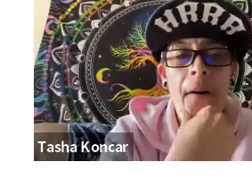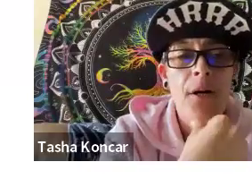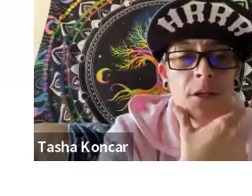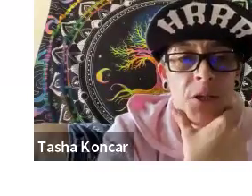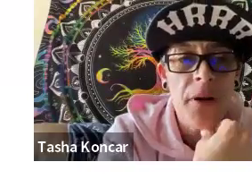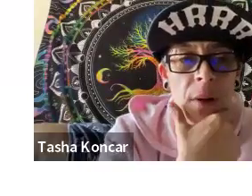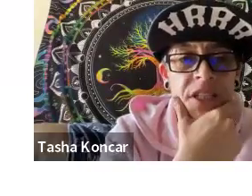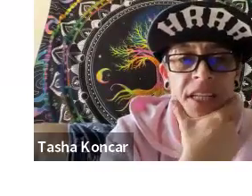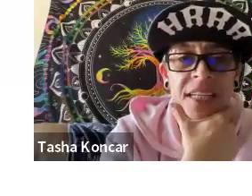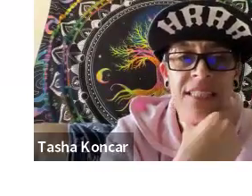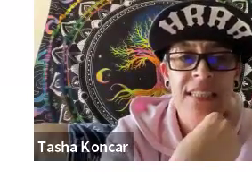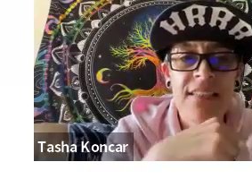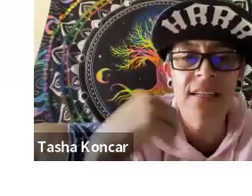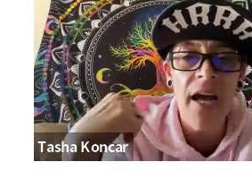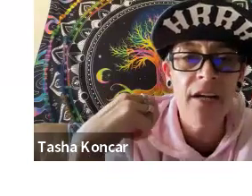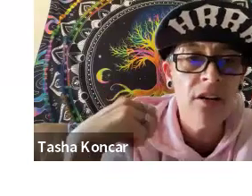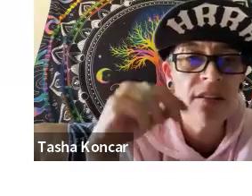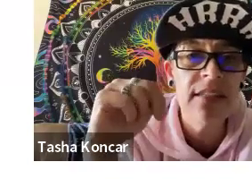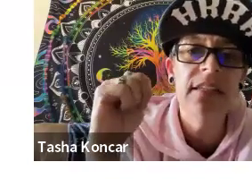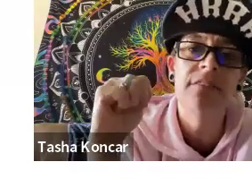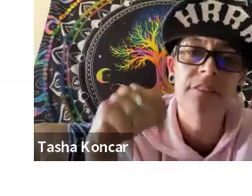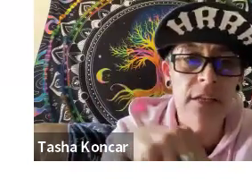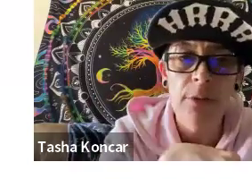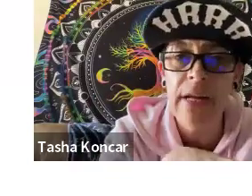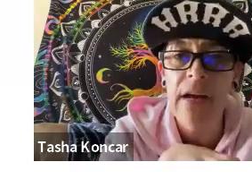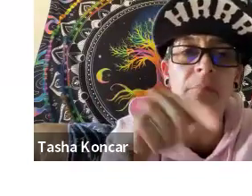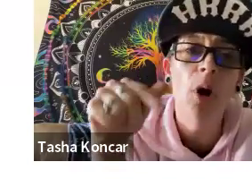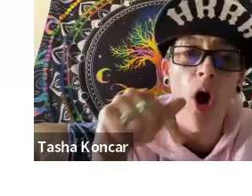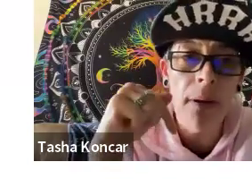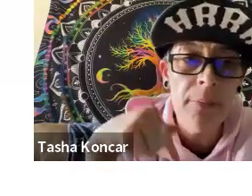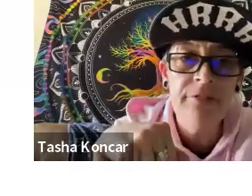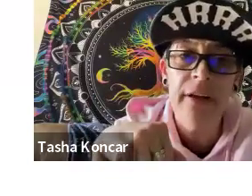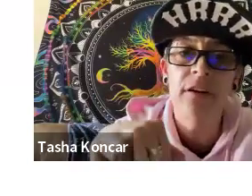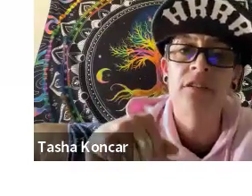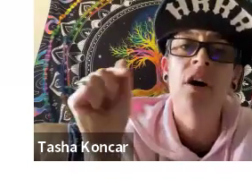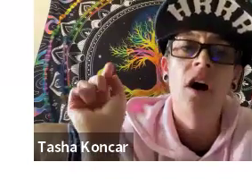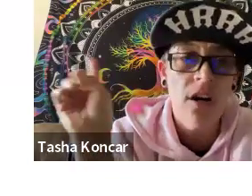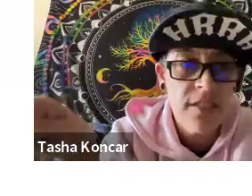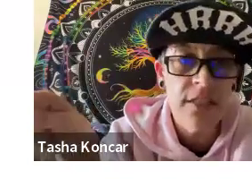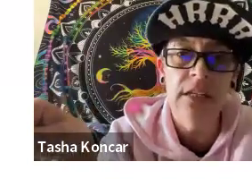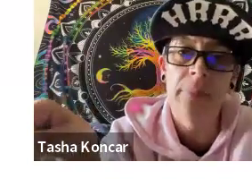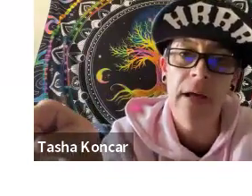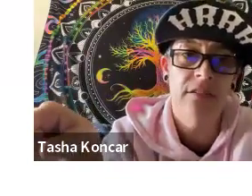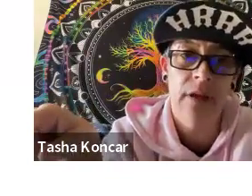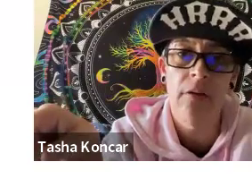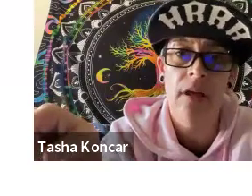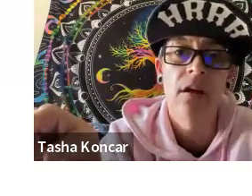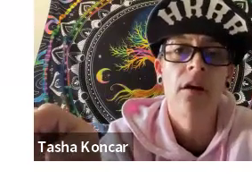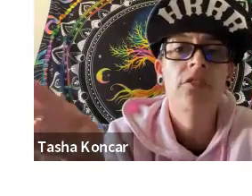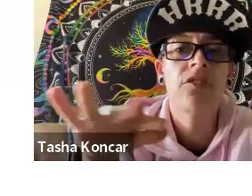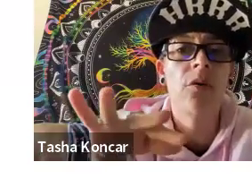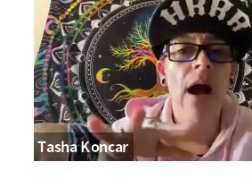Raquel. So my question is I currently live in Larimer County, but all my providers are still in El Paso